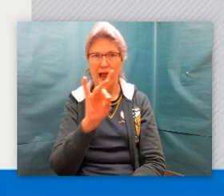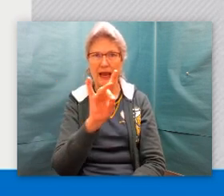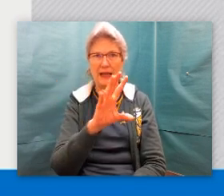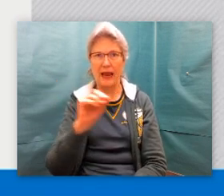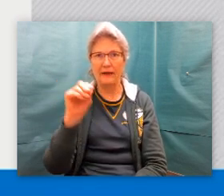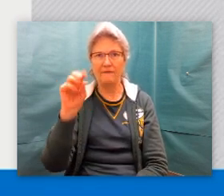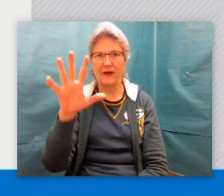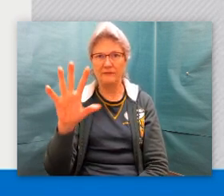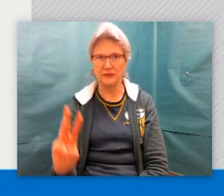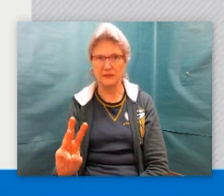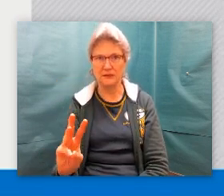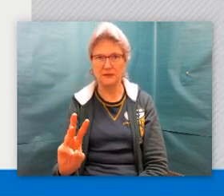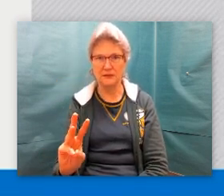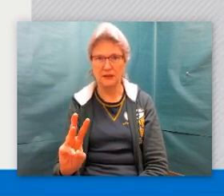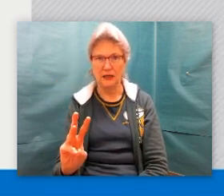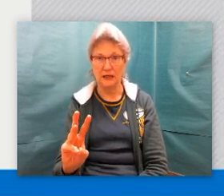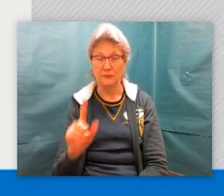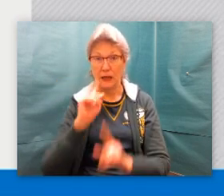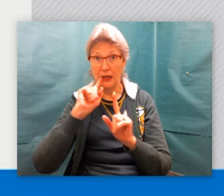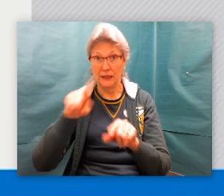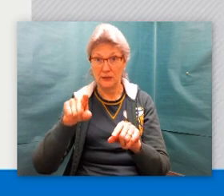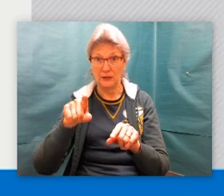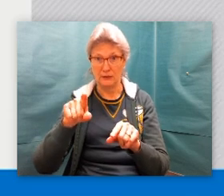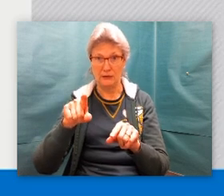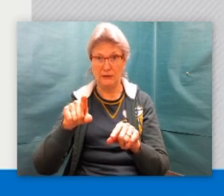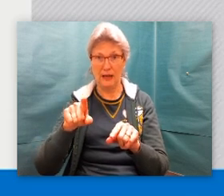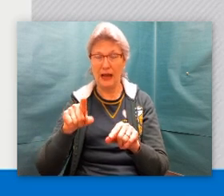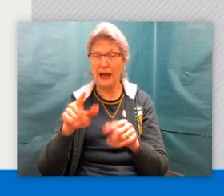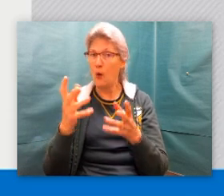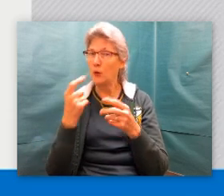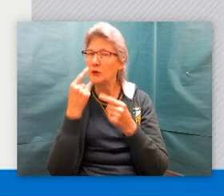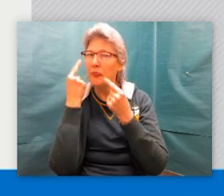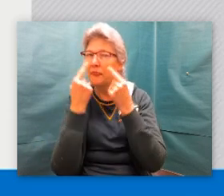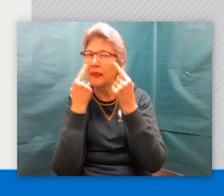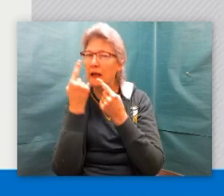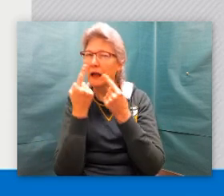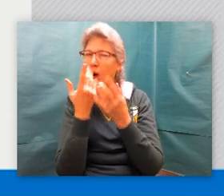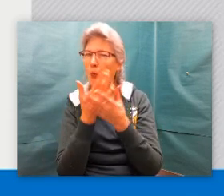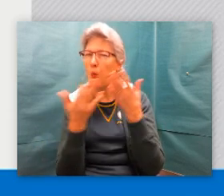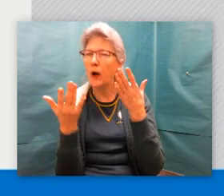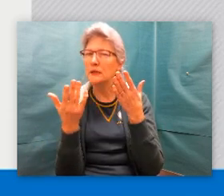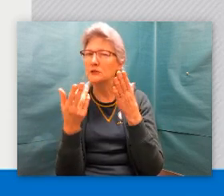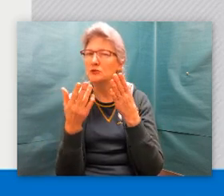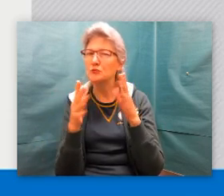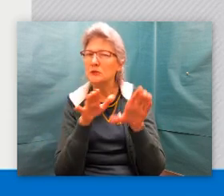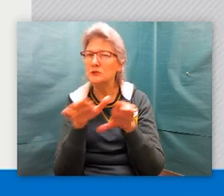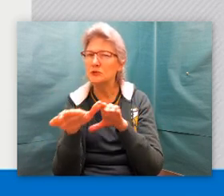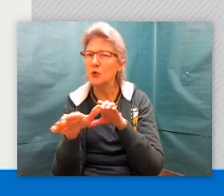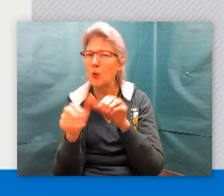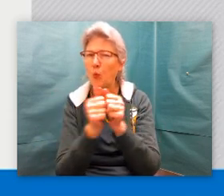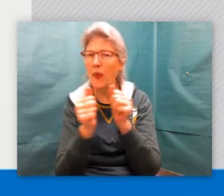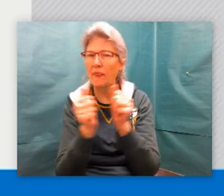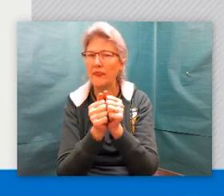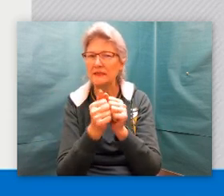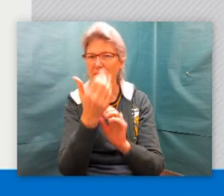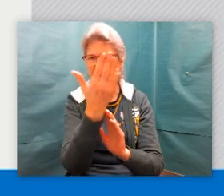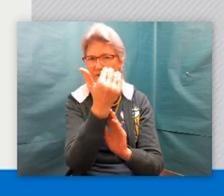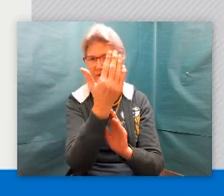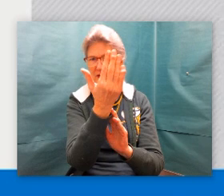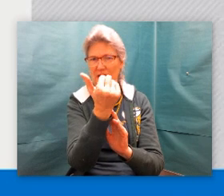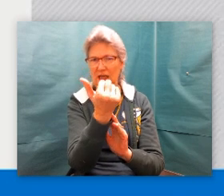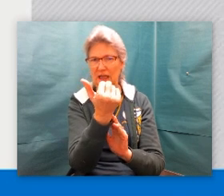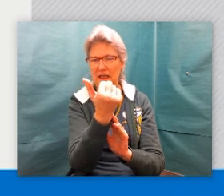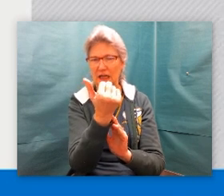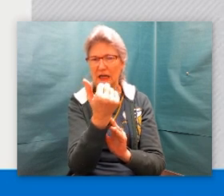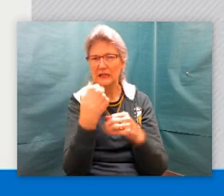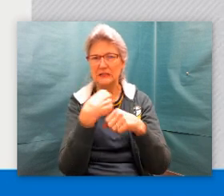and 5/6 is my answer. And I want you to think, what did we do with this 15 in